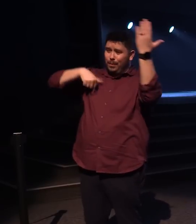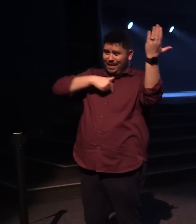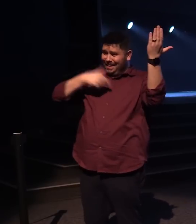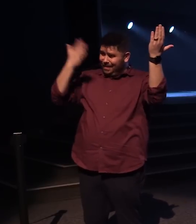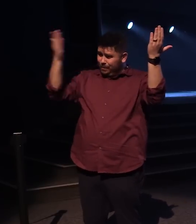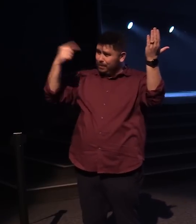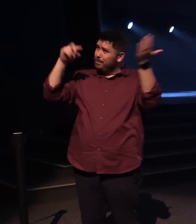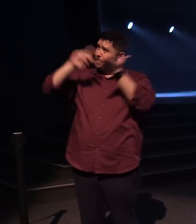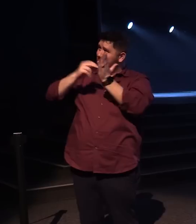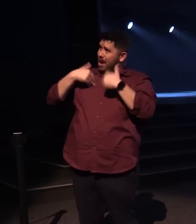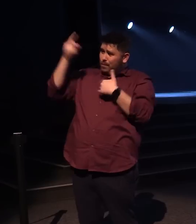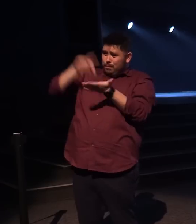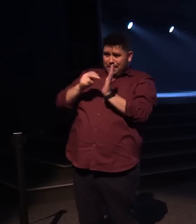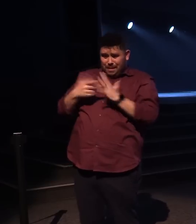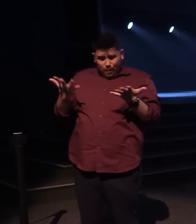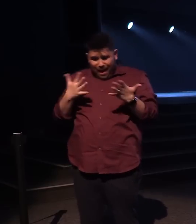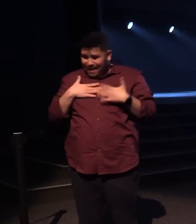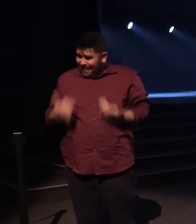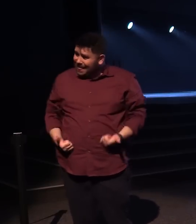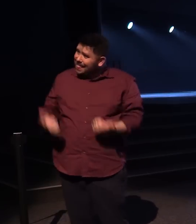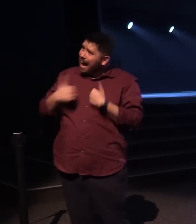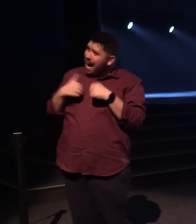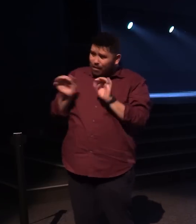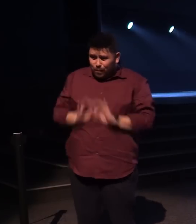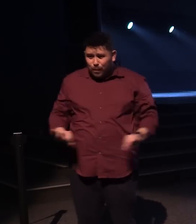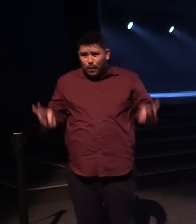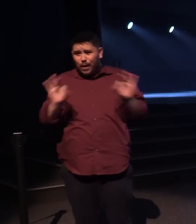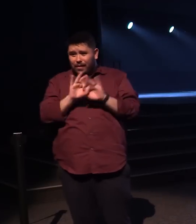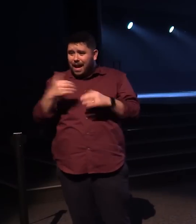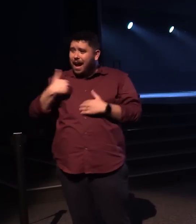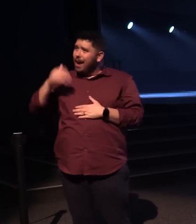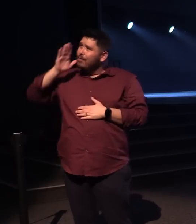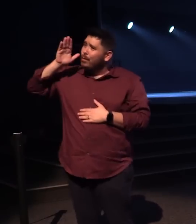life. And so we worship you from our hearts,